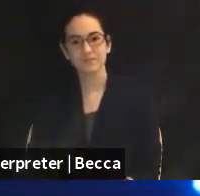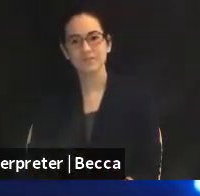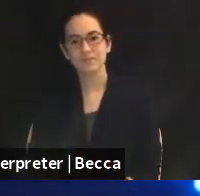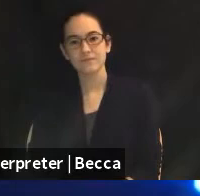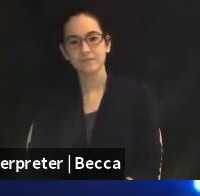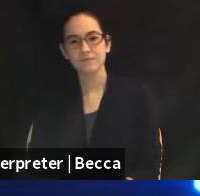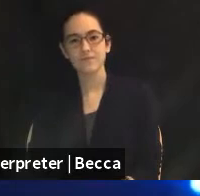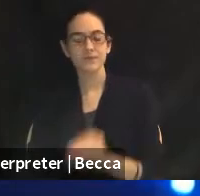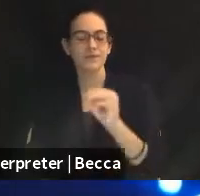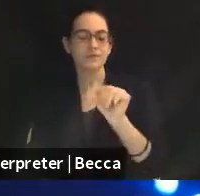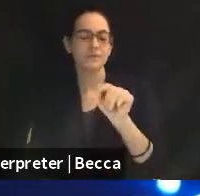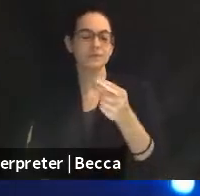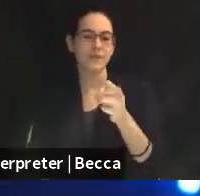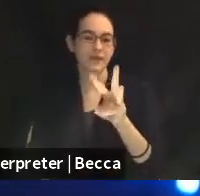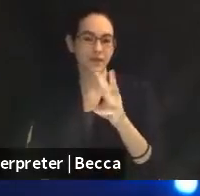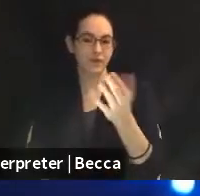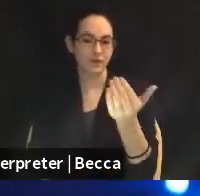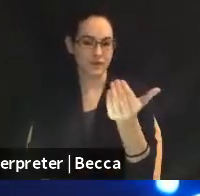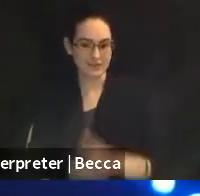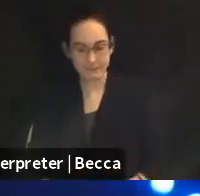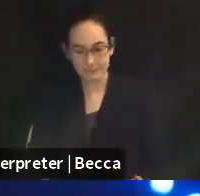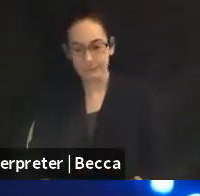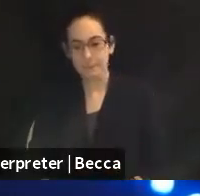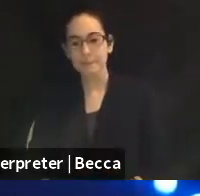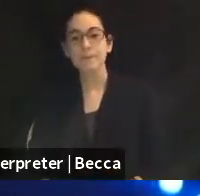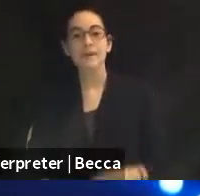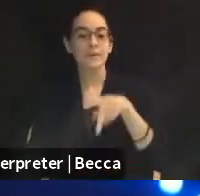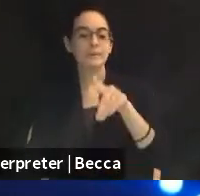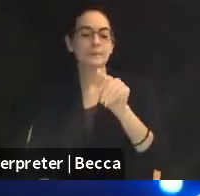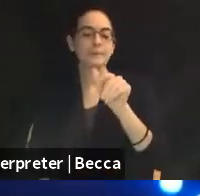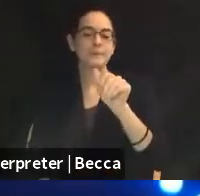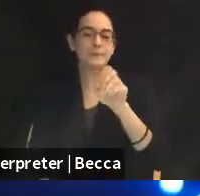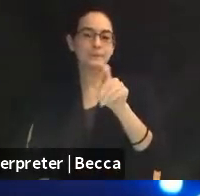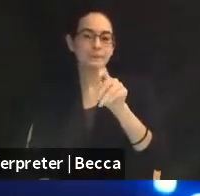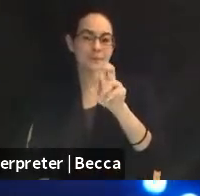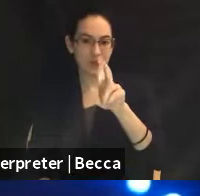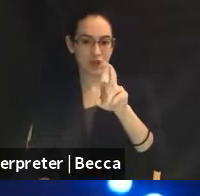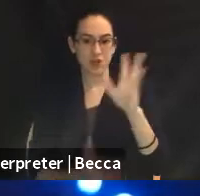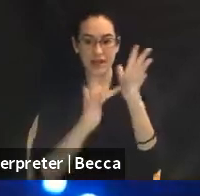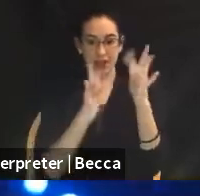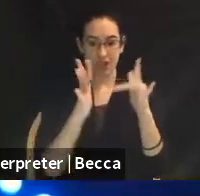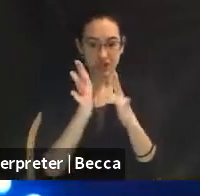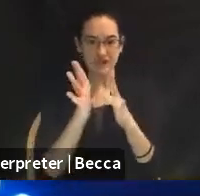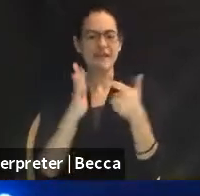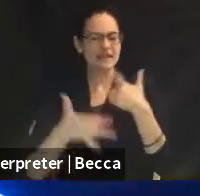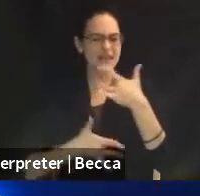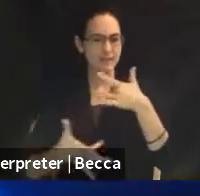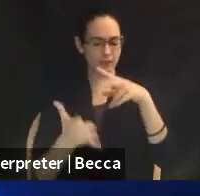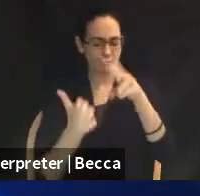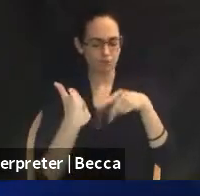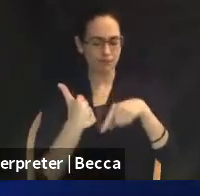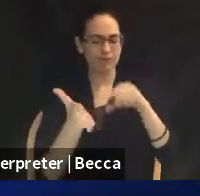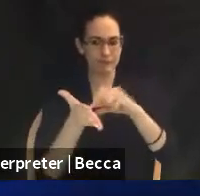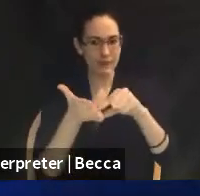Matthew 14, there's a passage of Peter and Jesus. And most times when you read this passage, it's